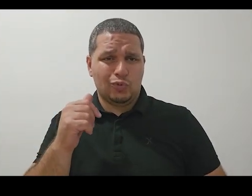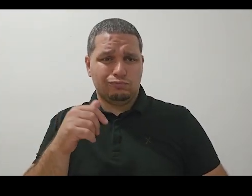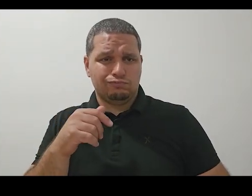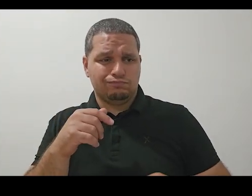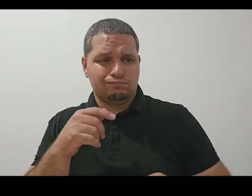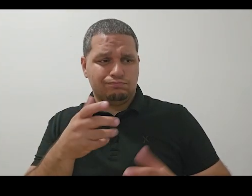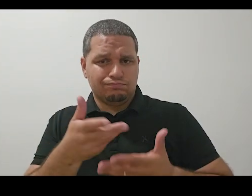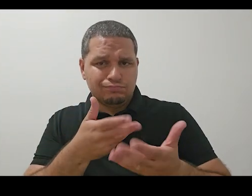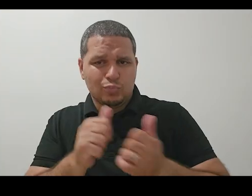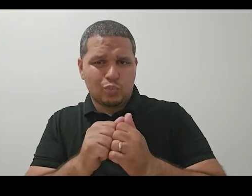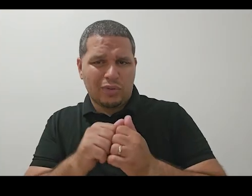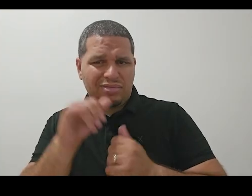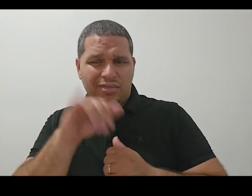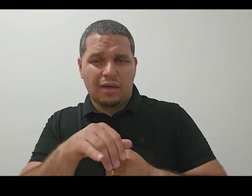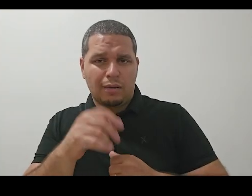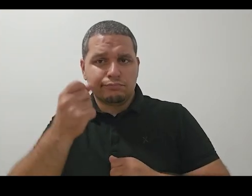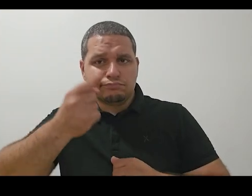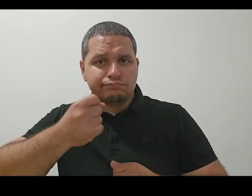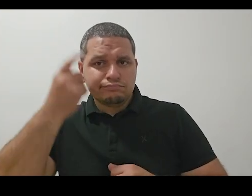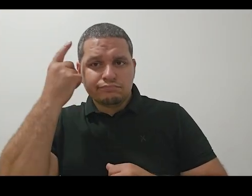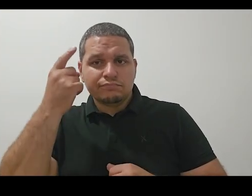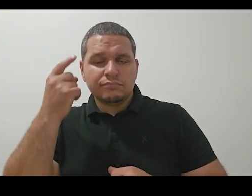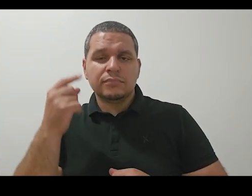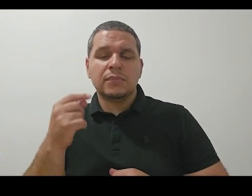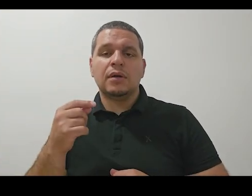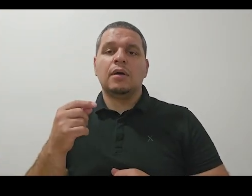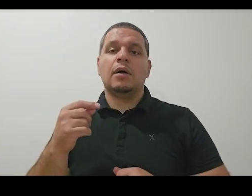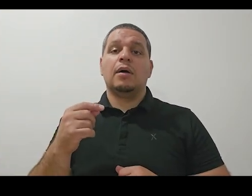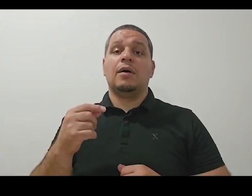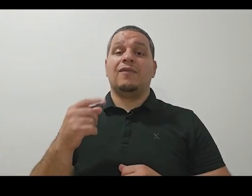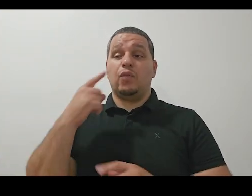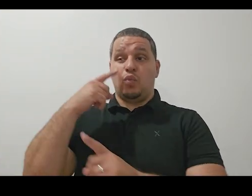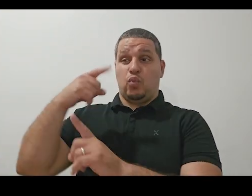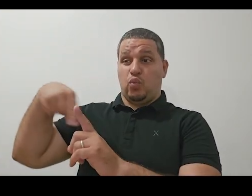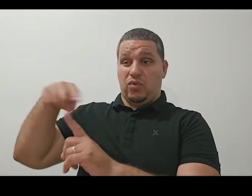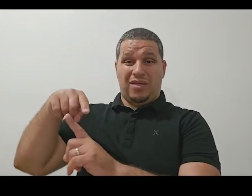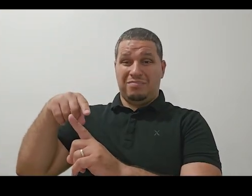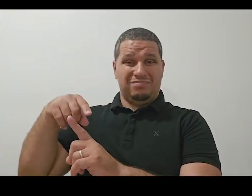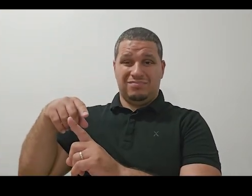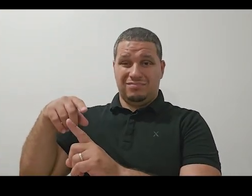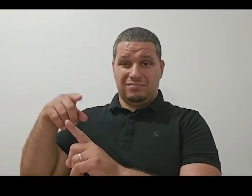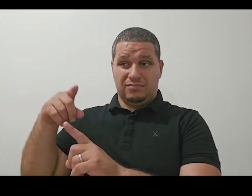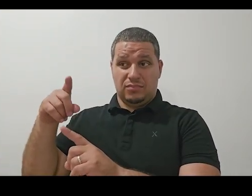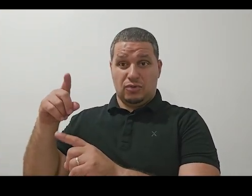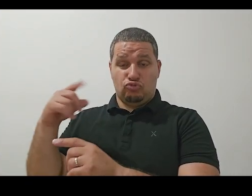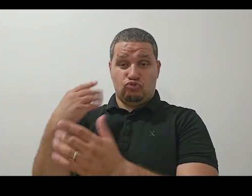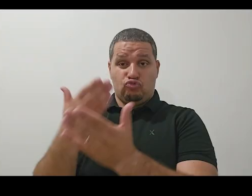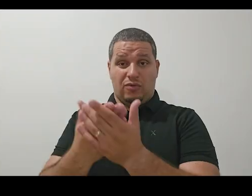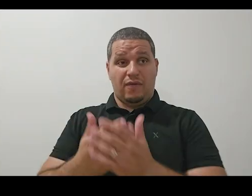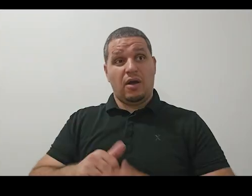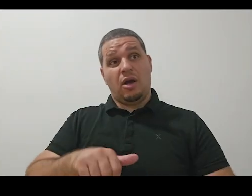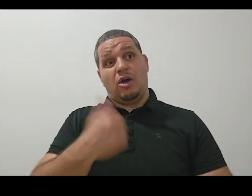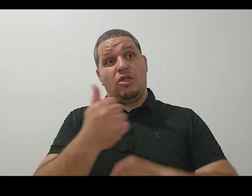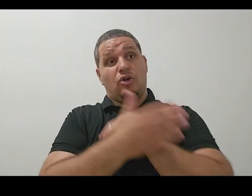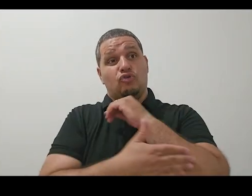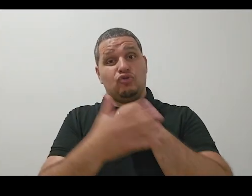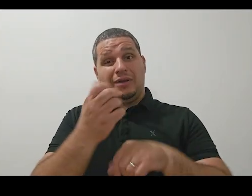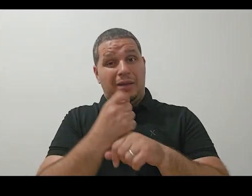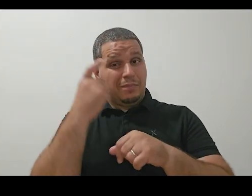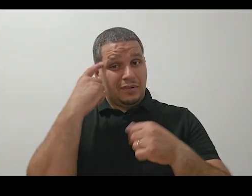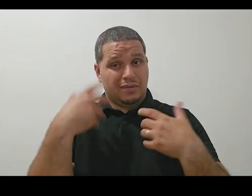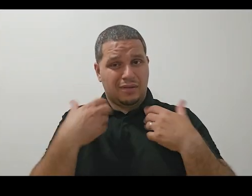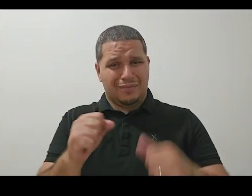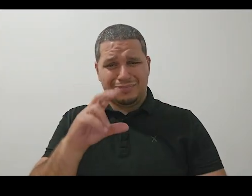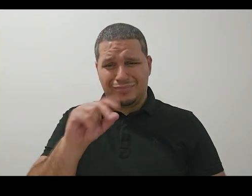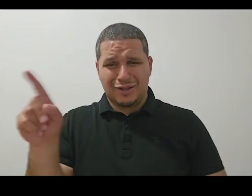here, born here, raised here, and even then they're pushing back. But they're not going to come into another country to get mental health